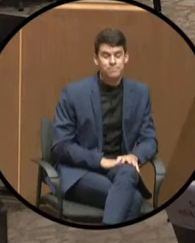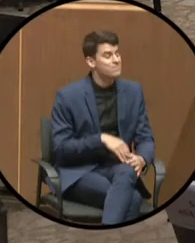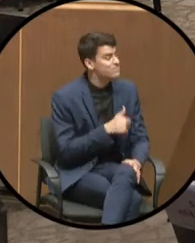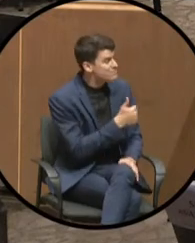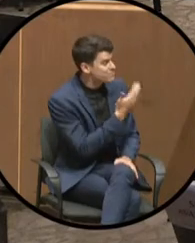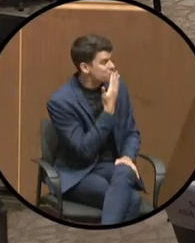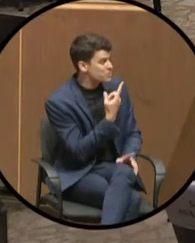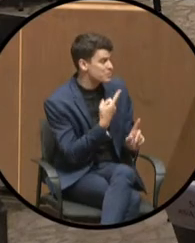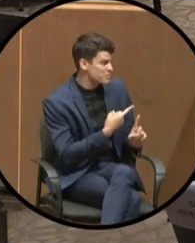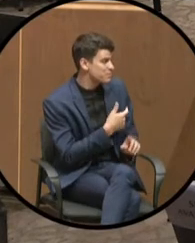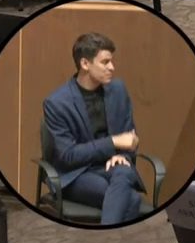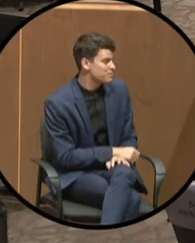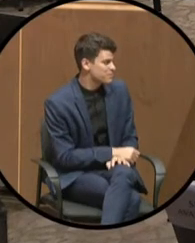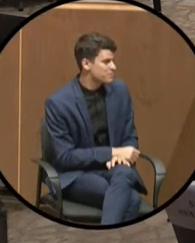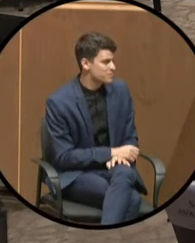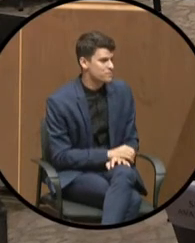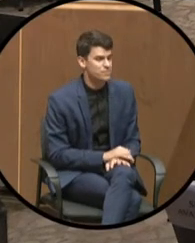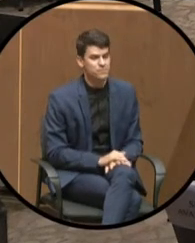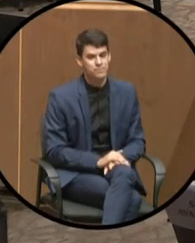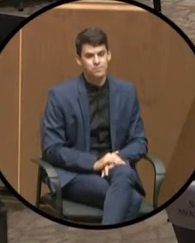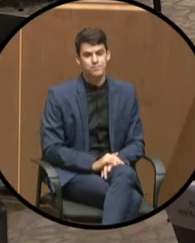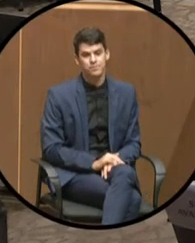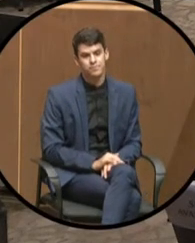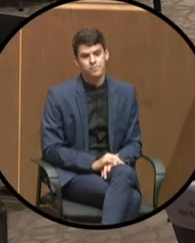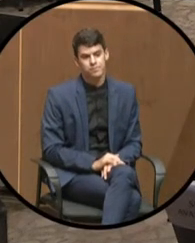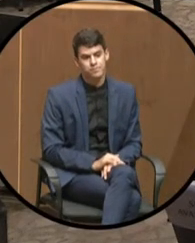Well said, Member Lopez.